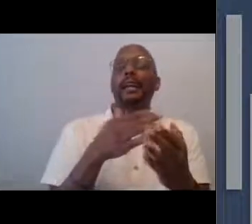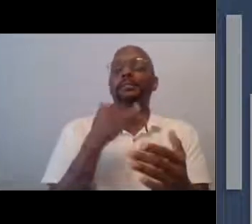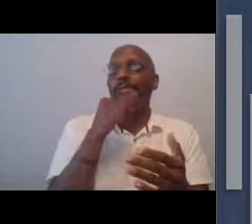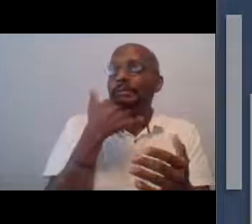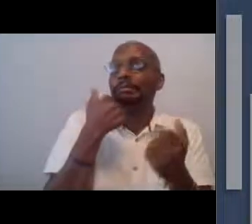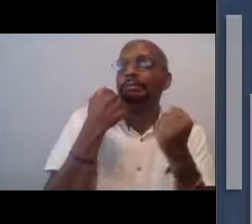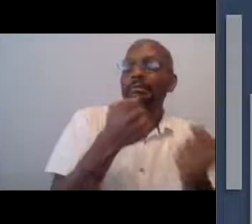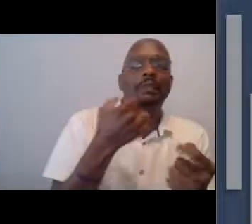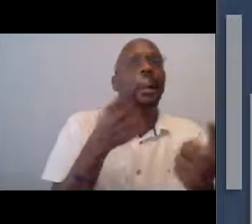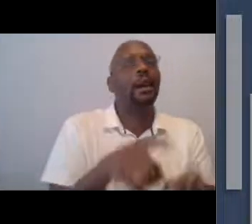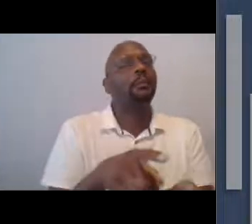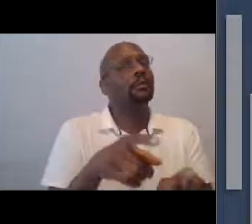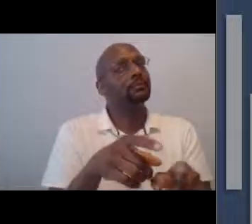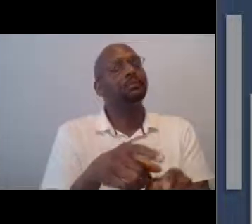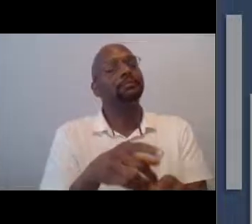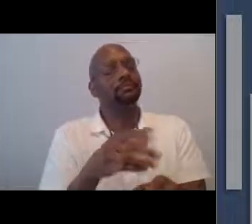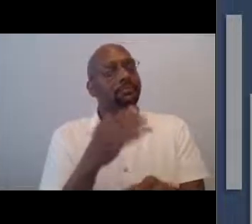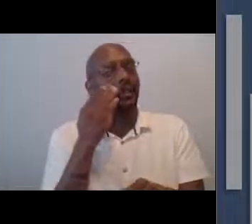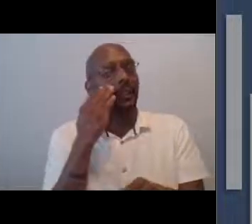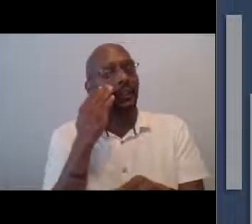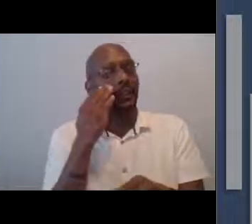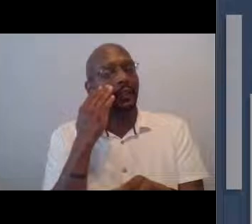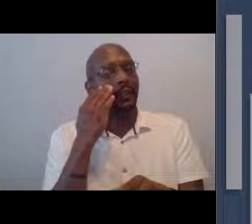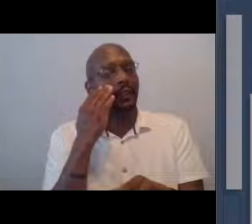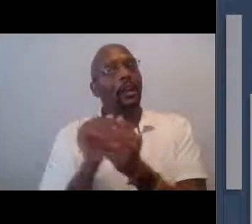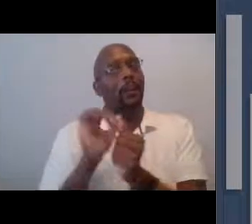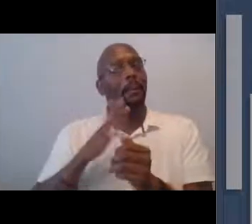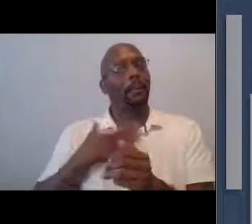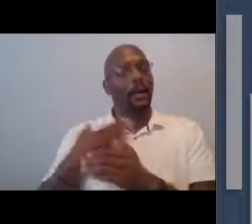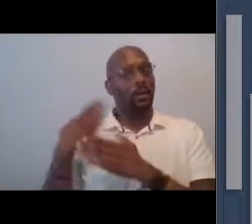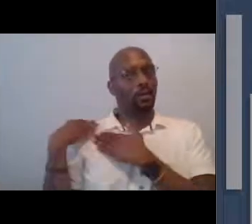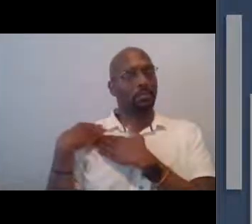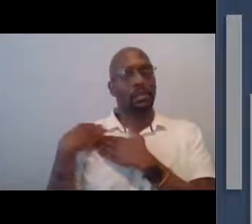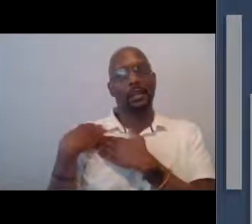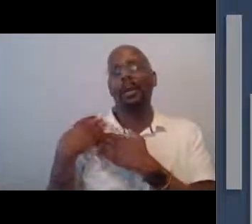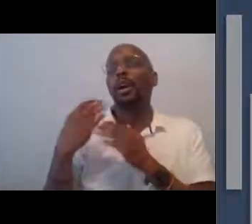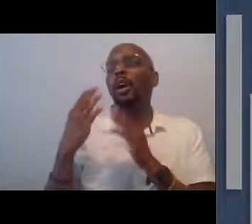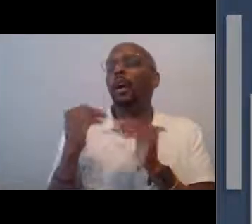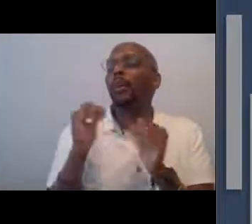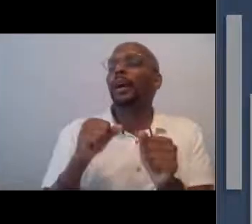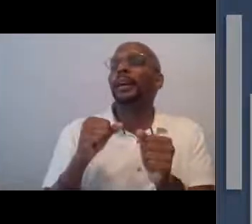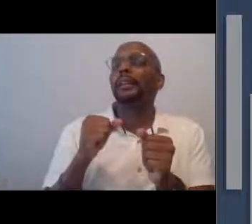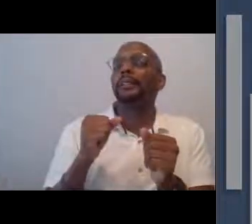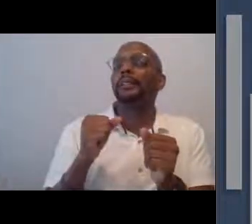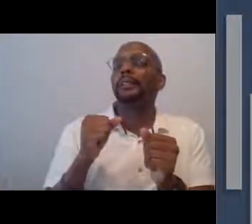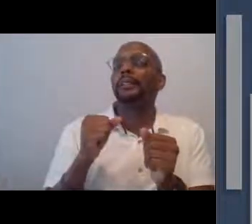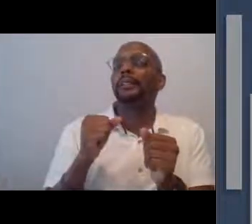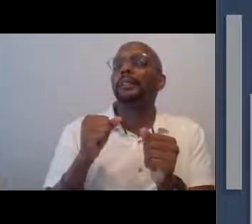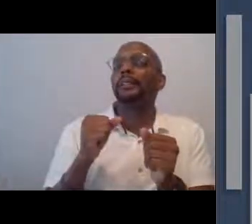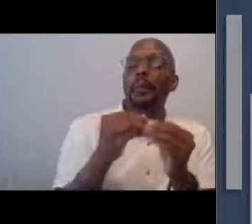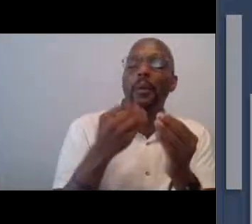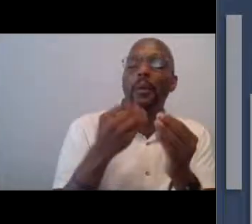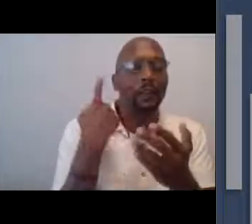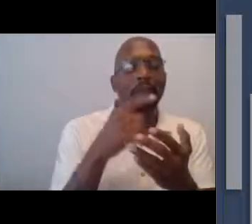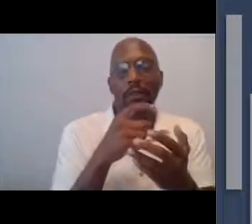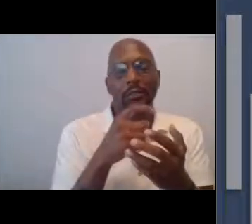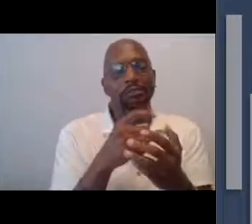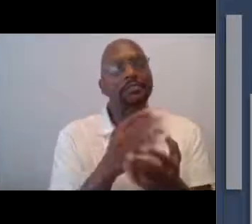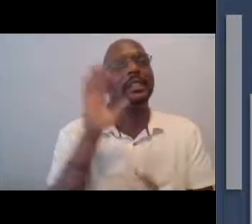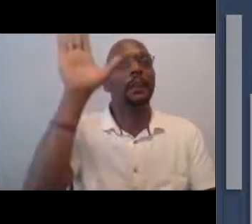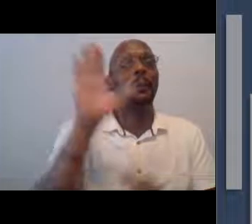primarily, unfortunately. So hopefully we can start to figure a way to put more money into the traffic control part of these bids on these road